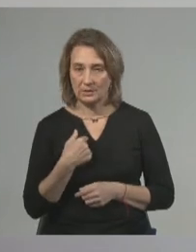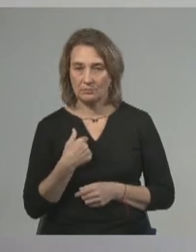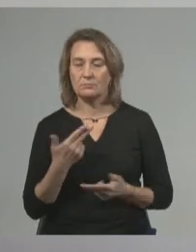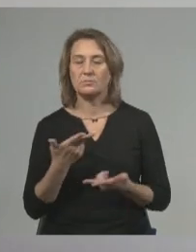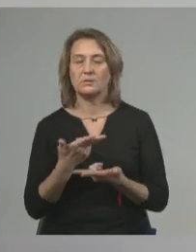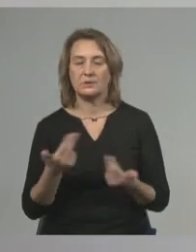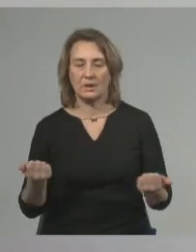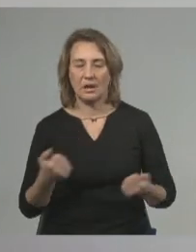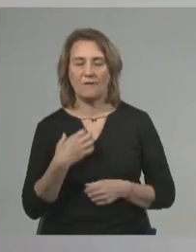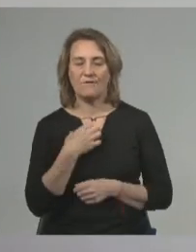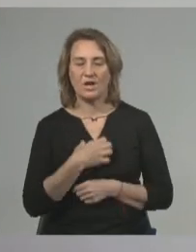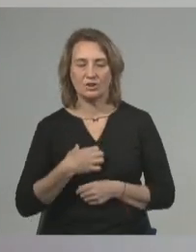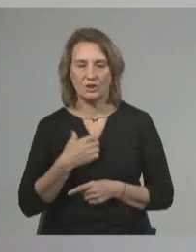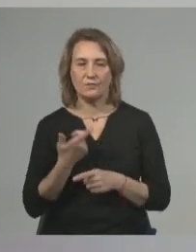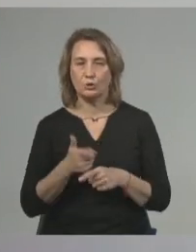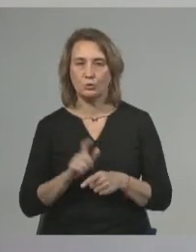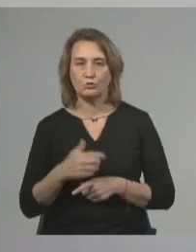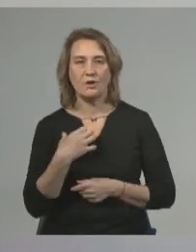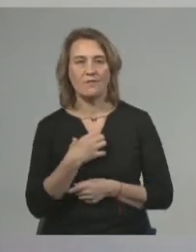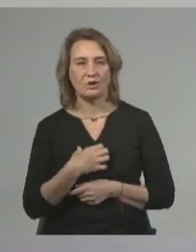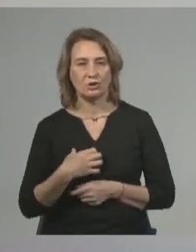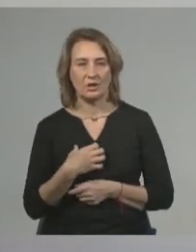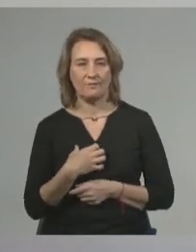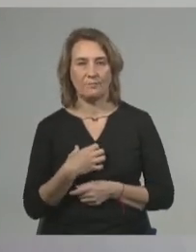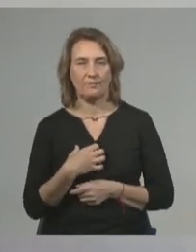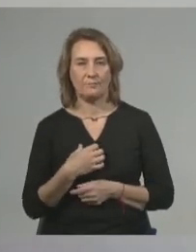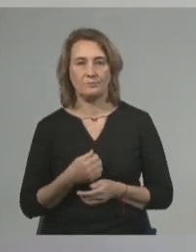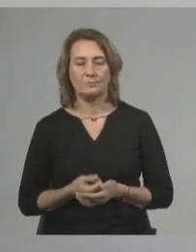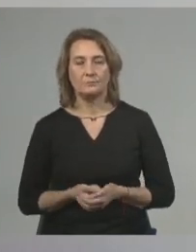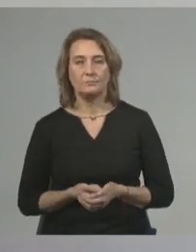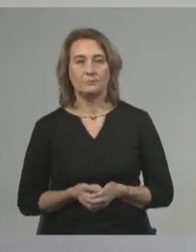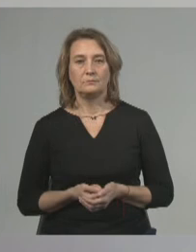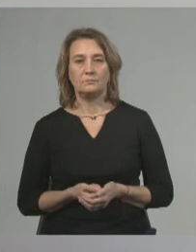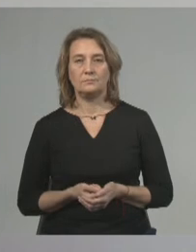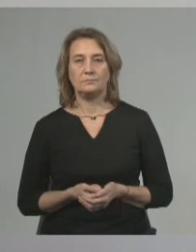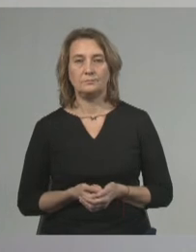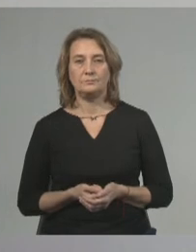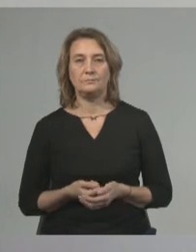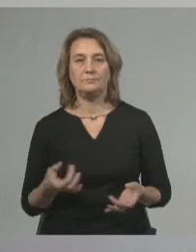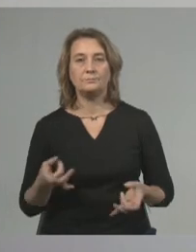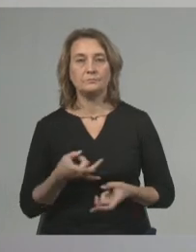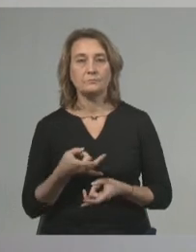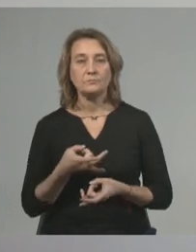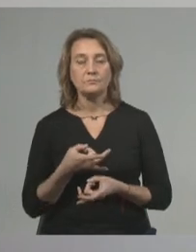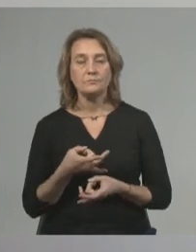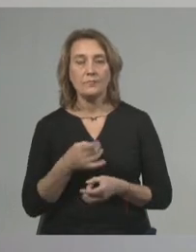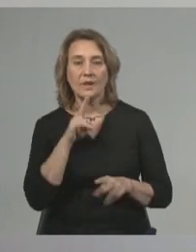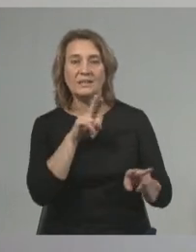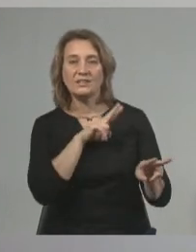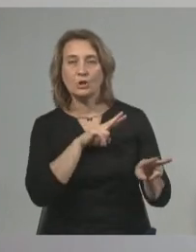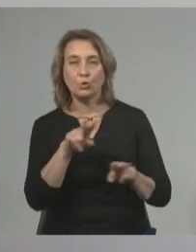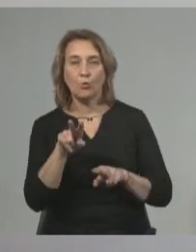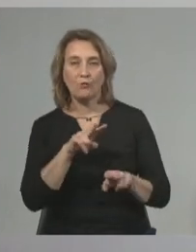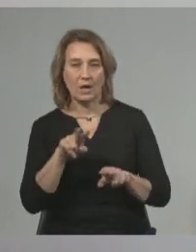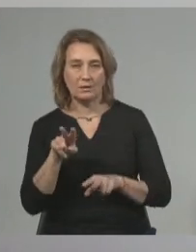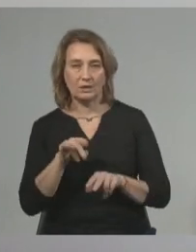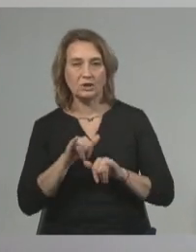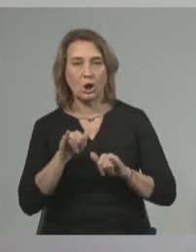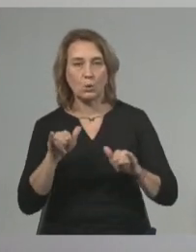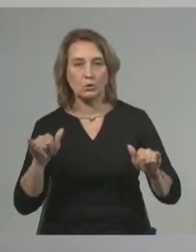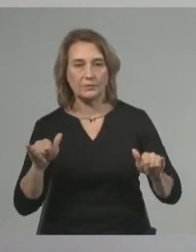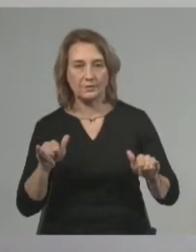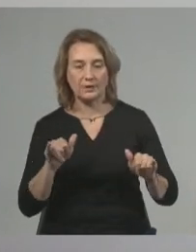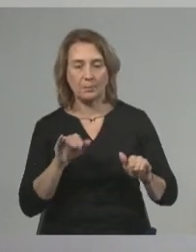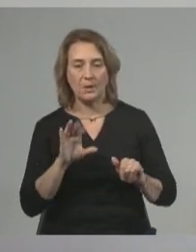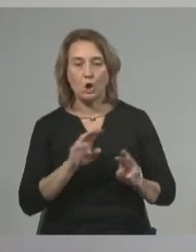ways in which these technology platforms have changed the pace and the scope and the degree of things but if we focus exclusively on